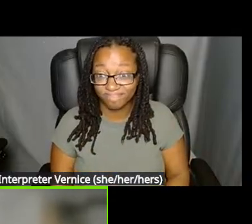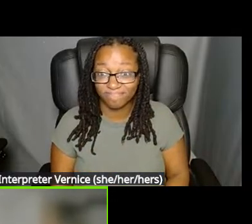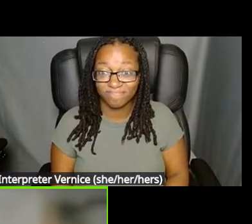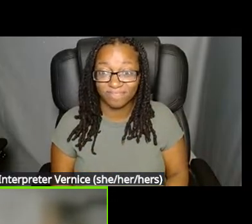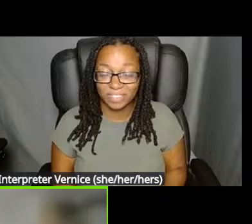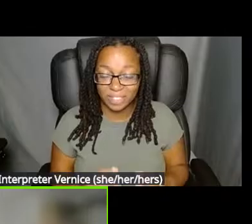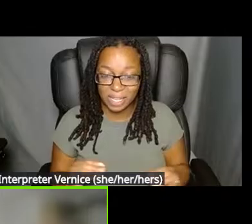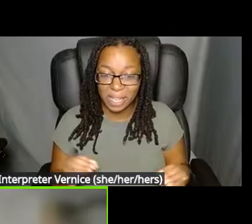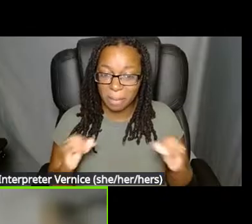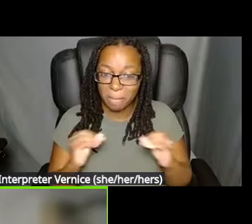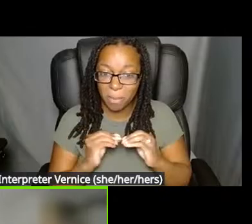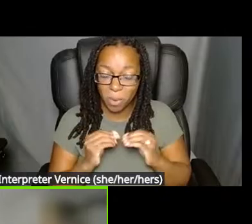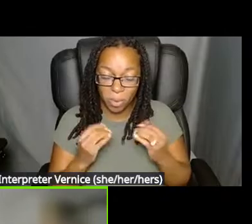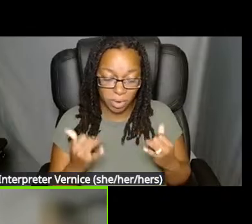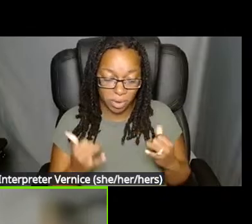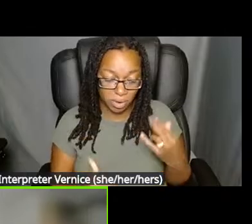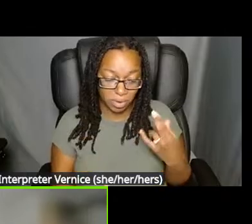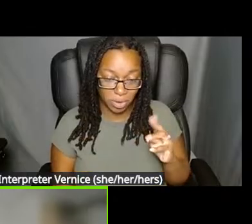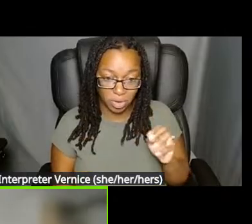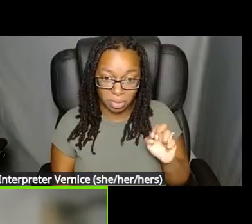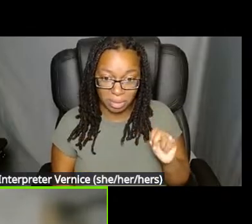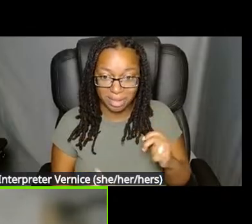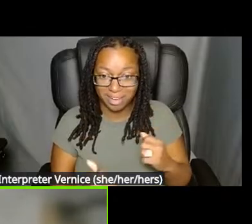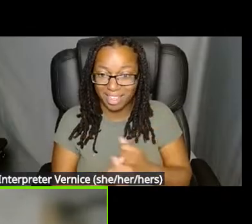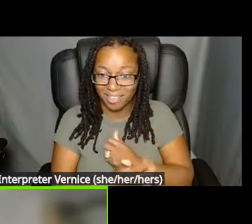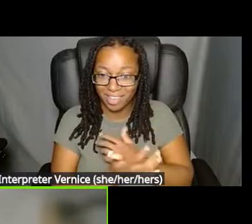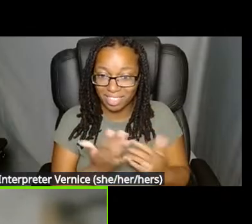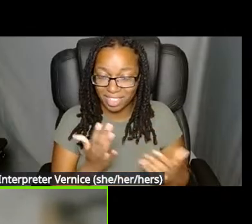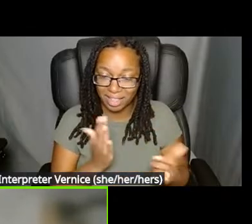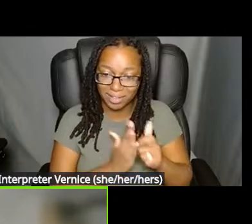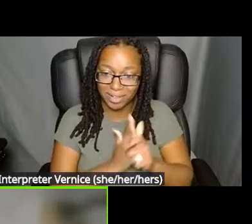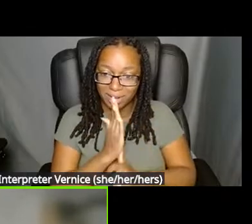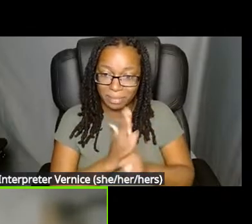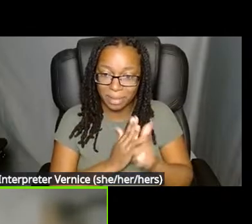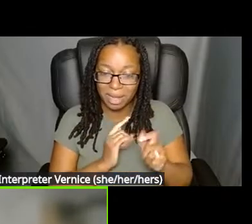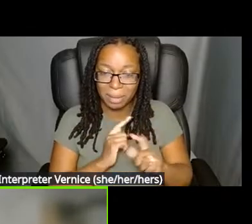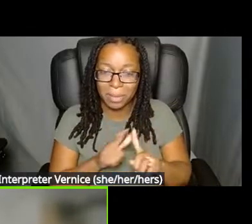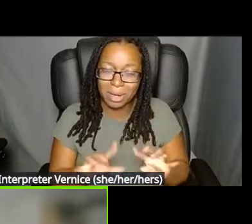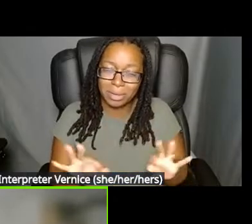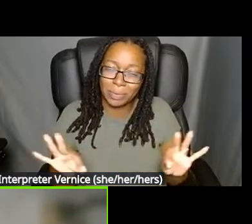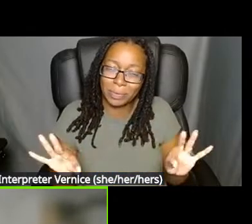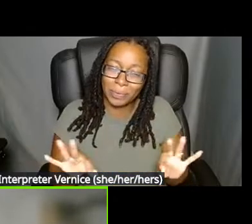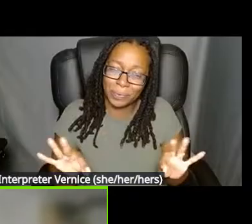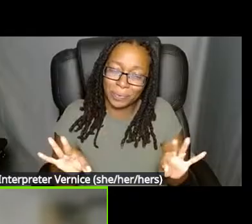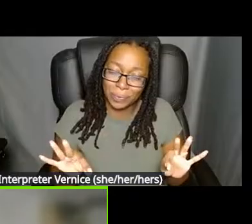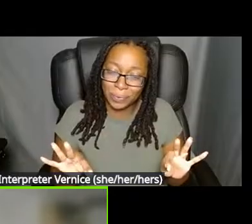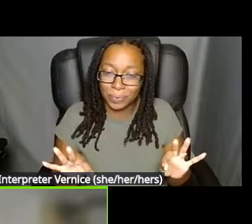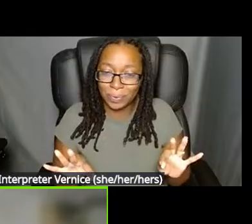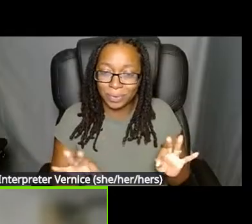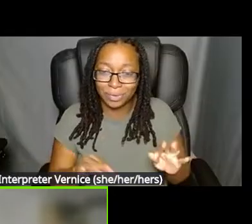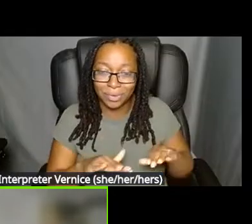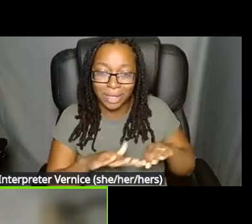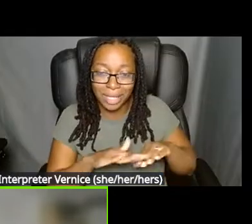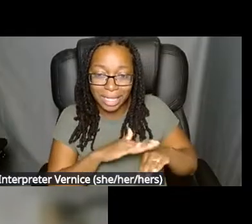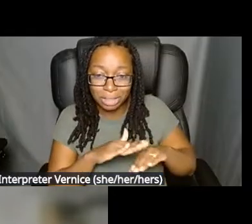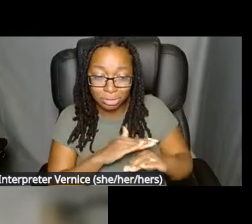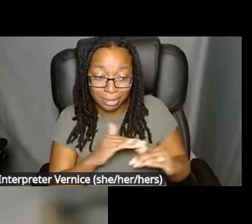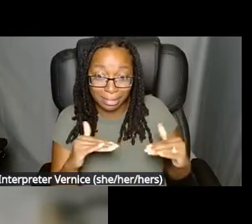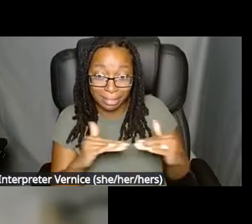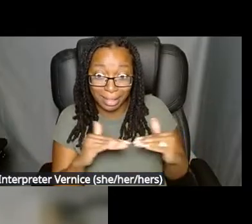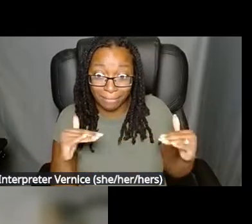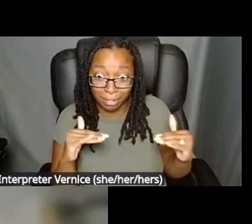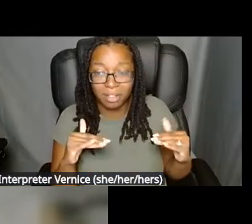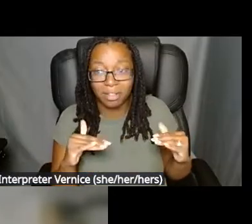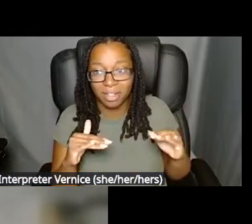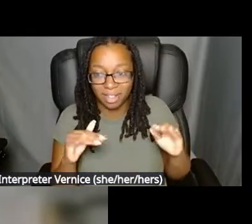touch now that everything else can be automated. That is like below, like everything you think you could do as an entry-level person can be done, right? So now it's